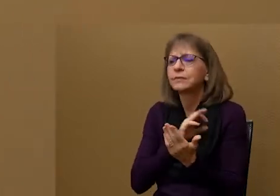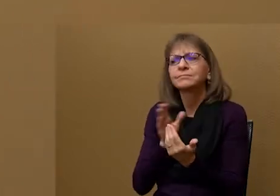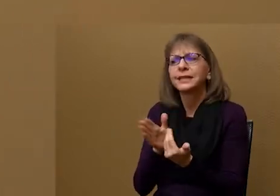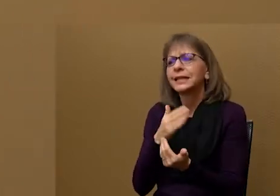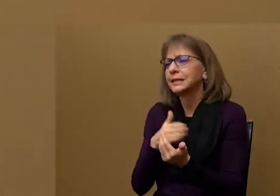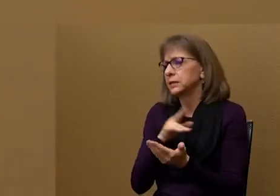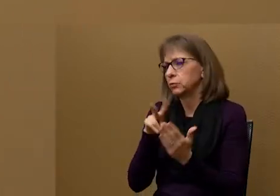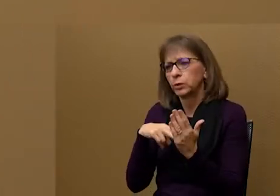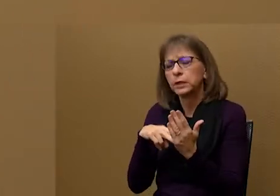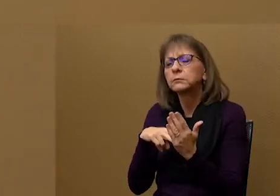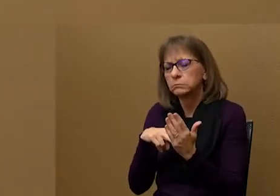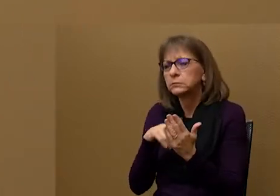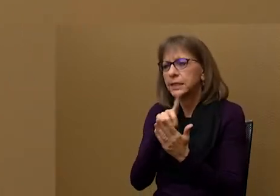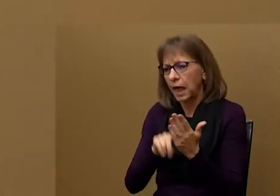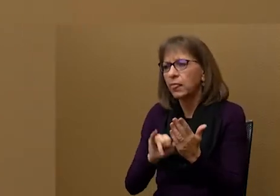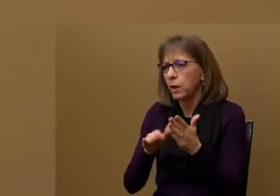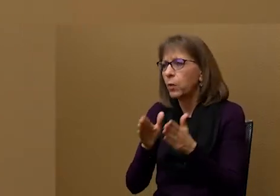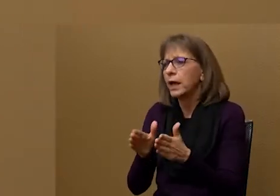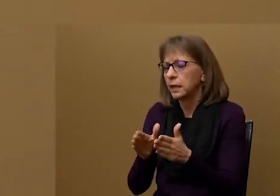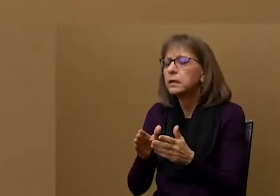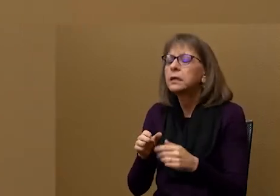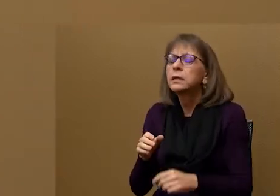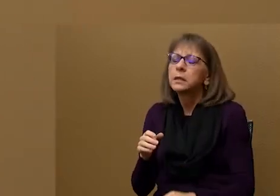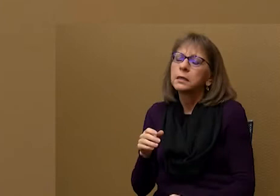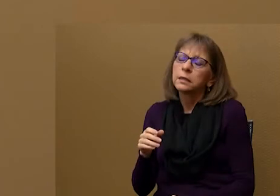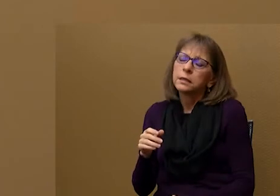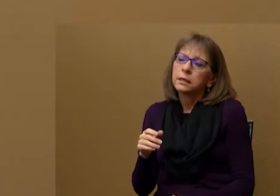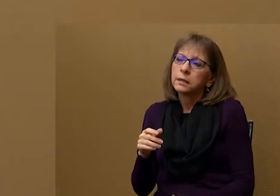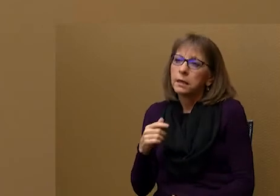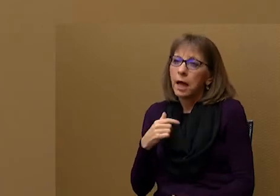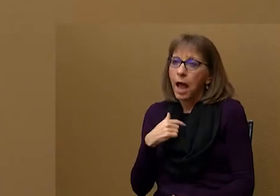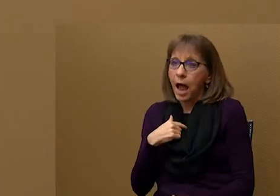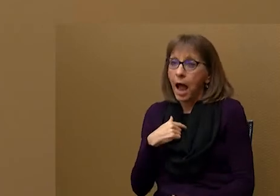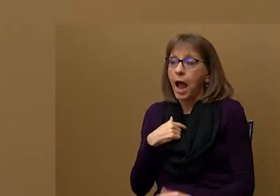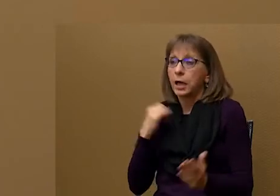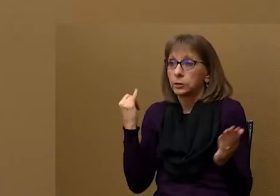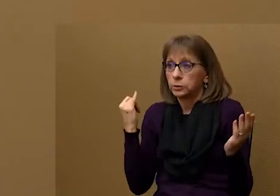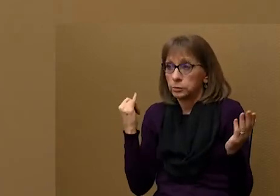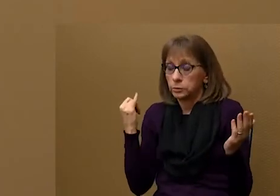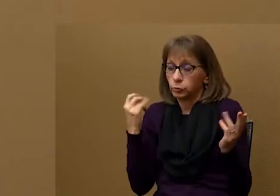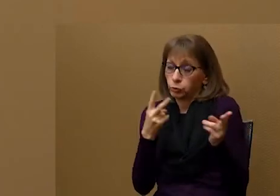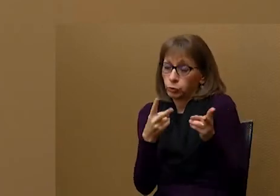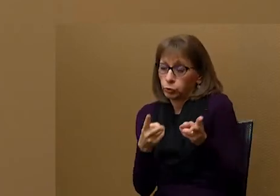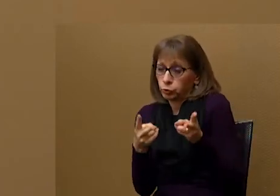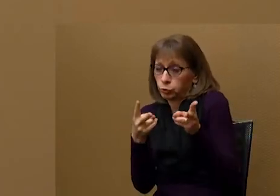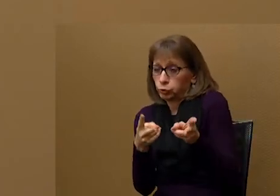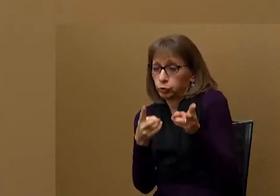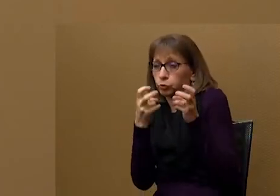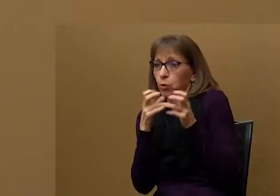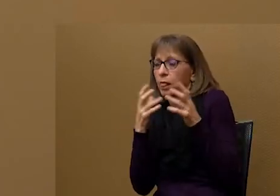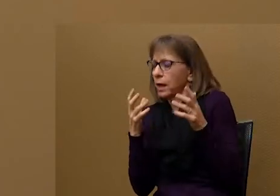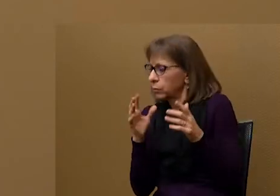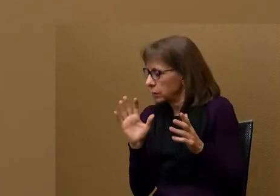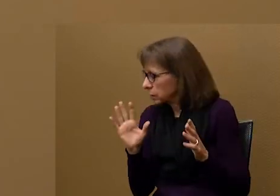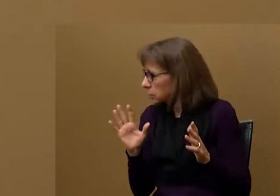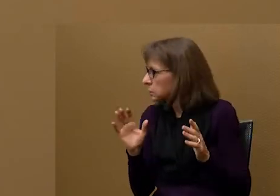very easy read. And I drew a lot